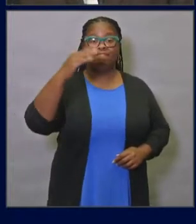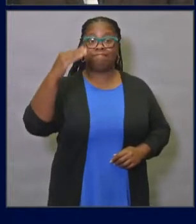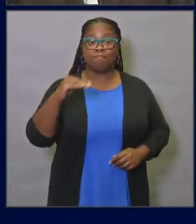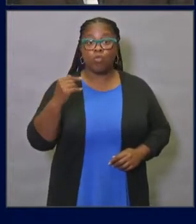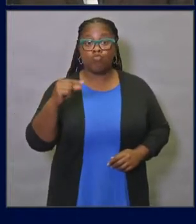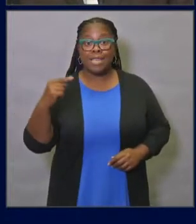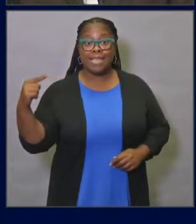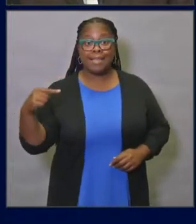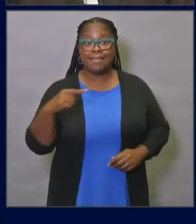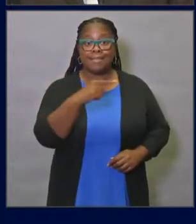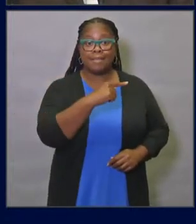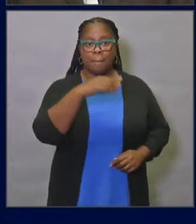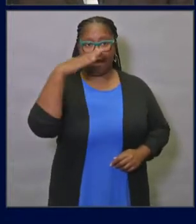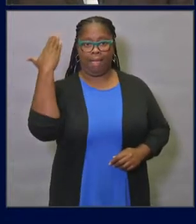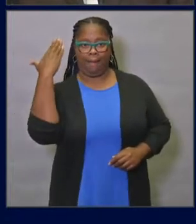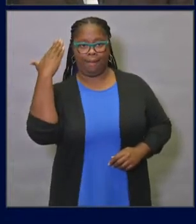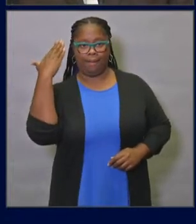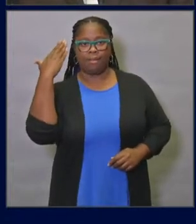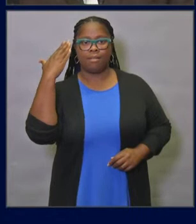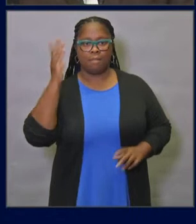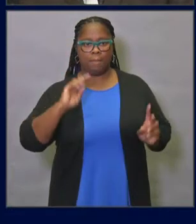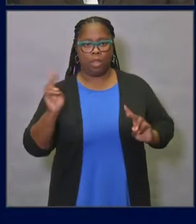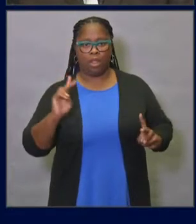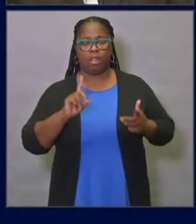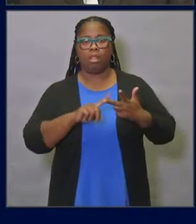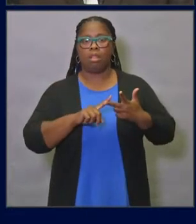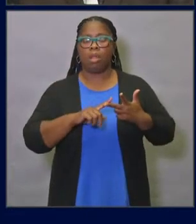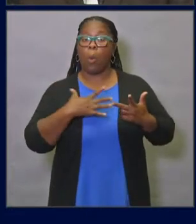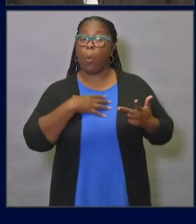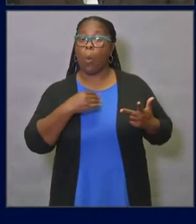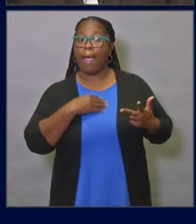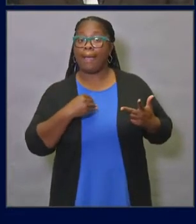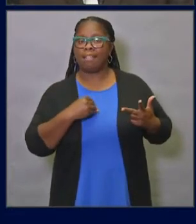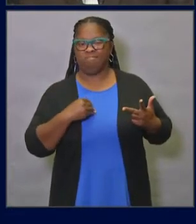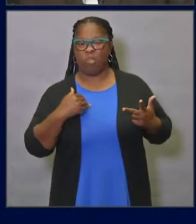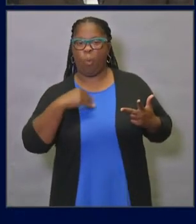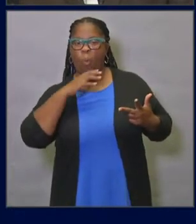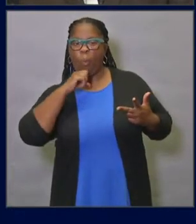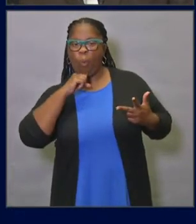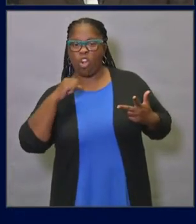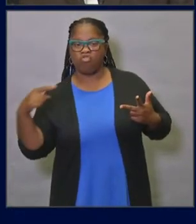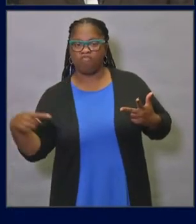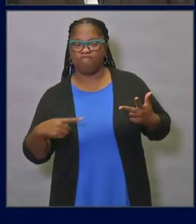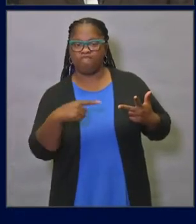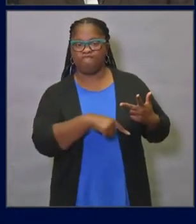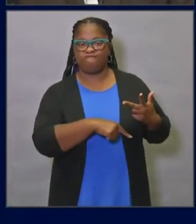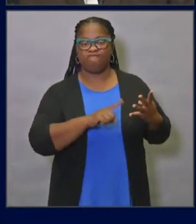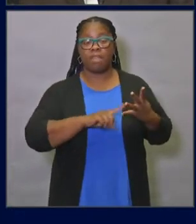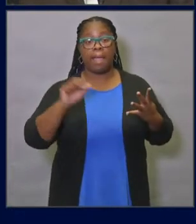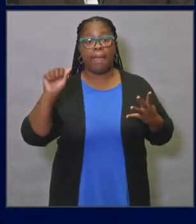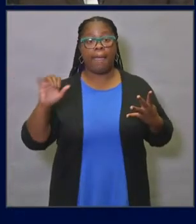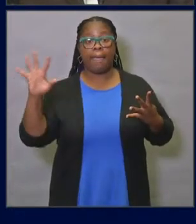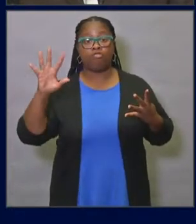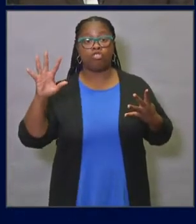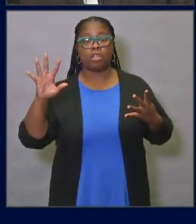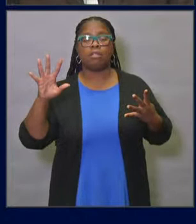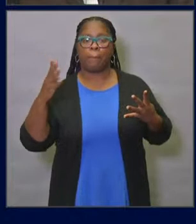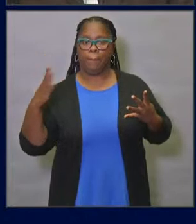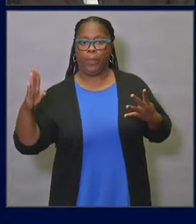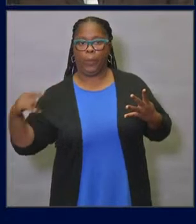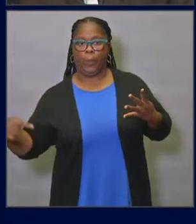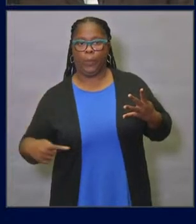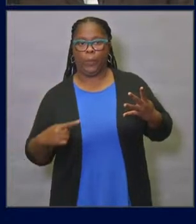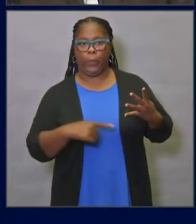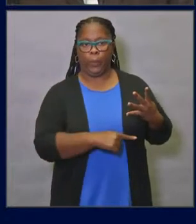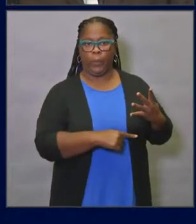residents. White residents are represented by the orange line and Asian residents by the blue line. This slide very clearly shows the